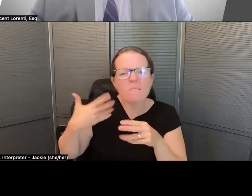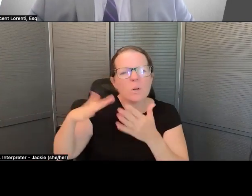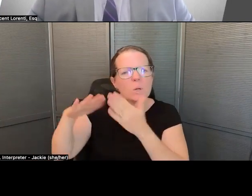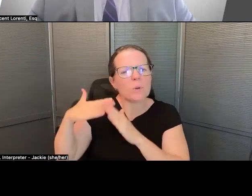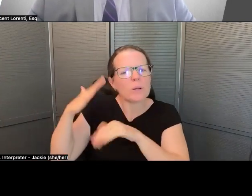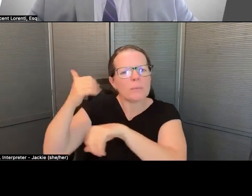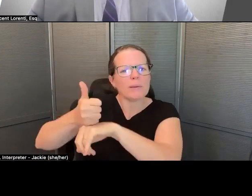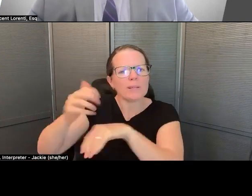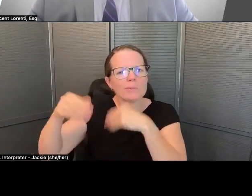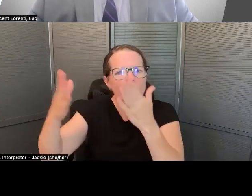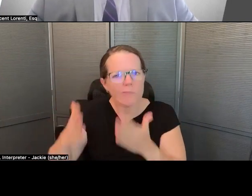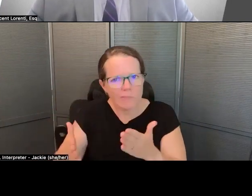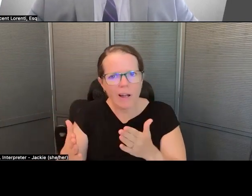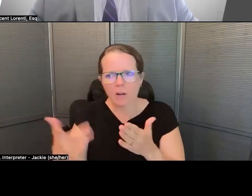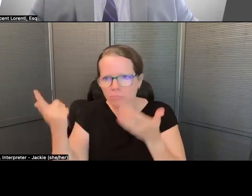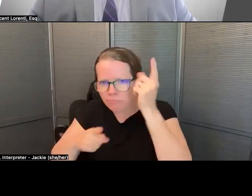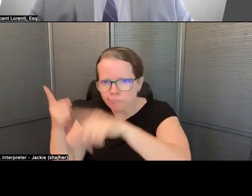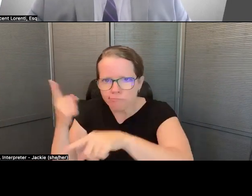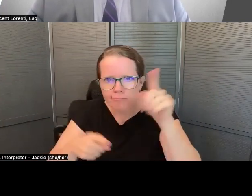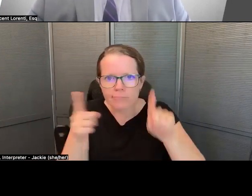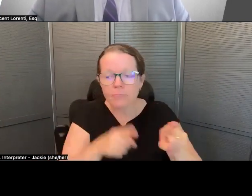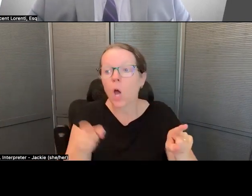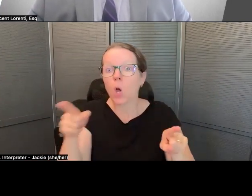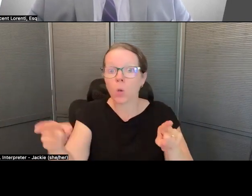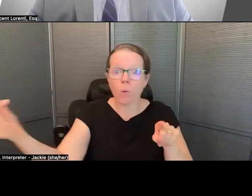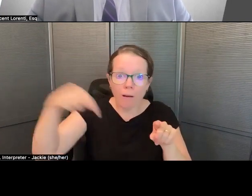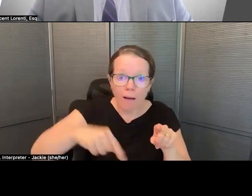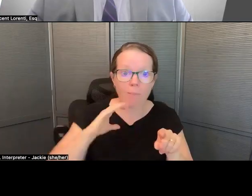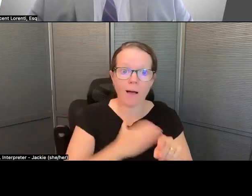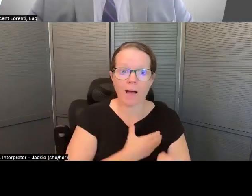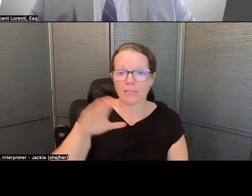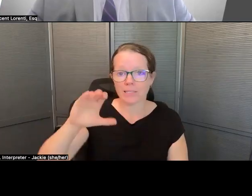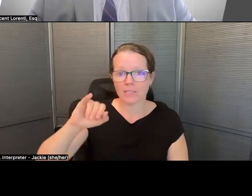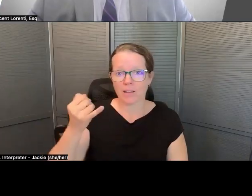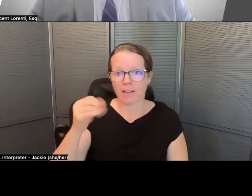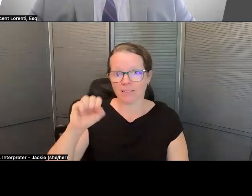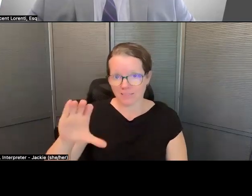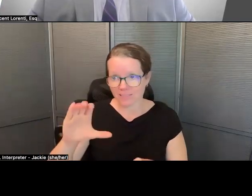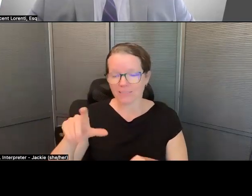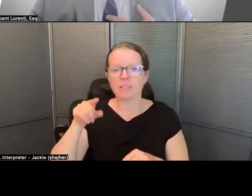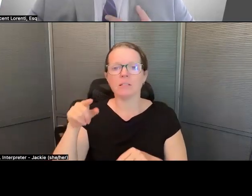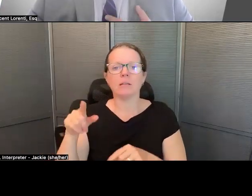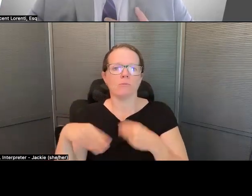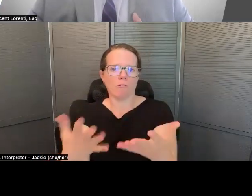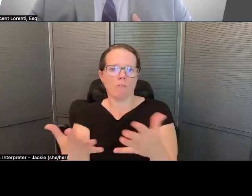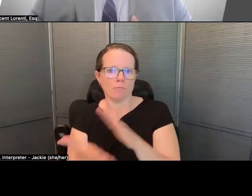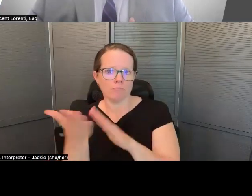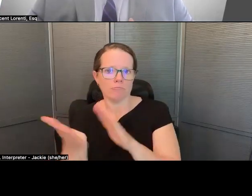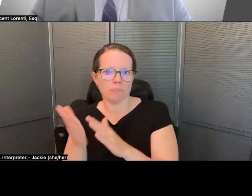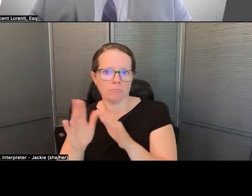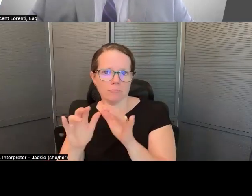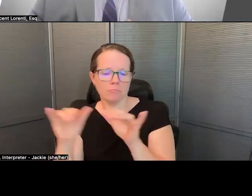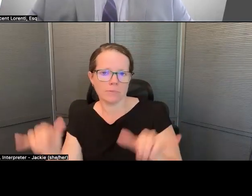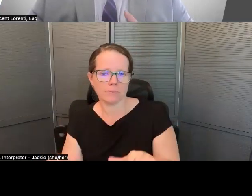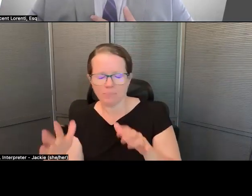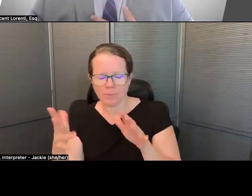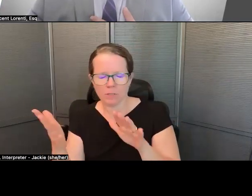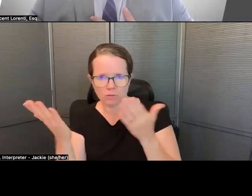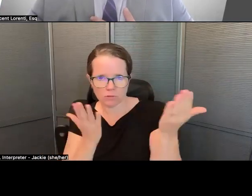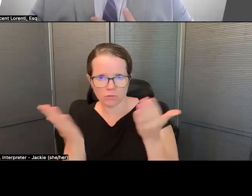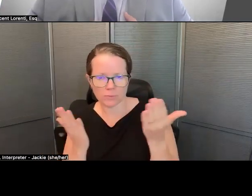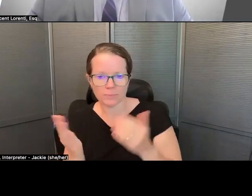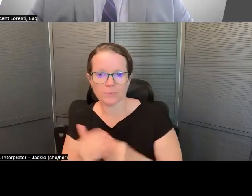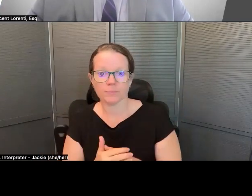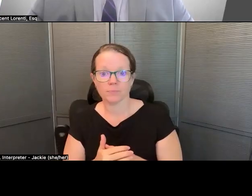to deliver services at the community justice support centers. So every one of the centers is anchored by a trial court employee, which is a program manager from